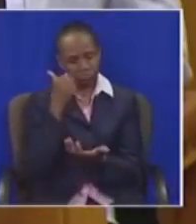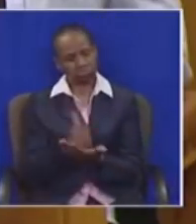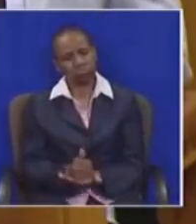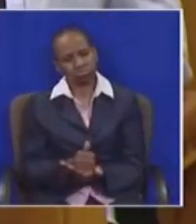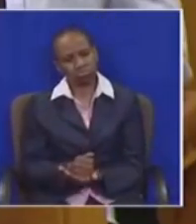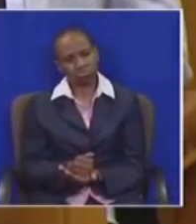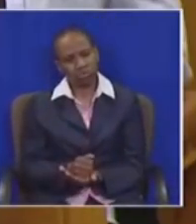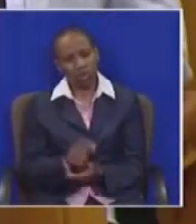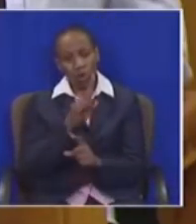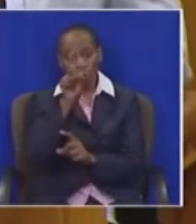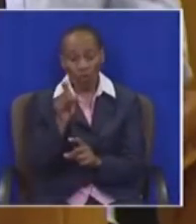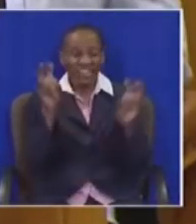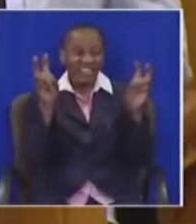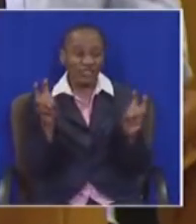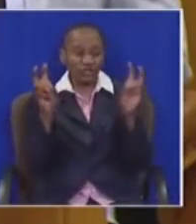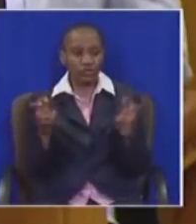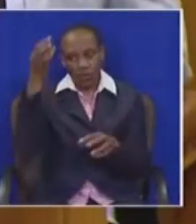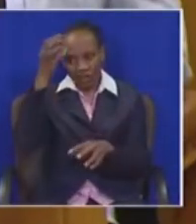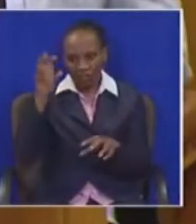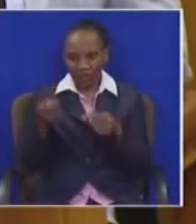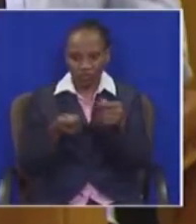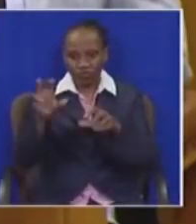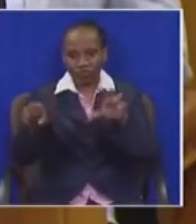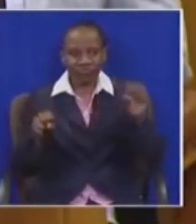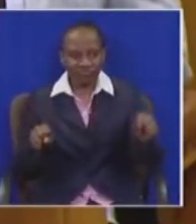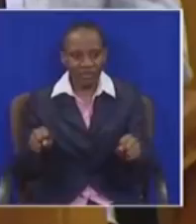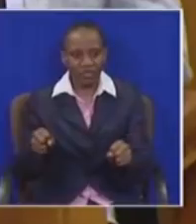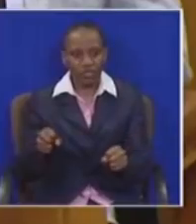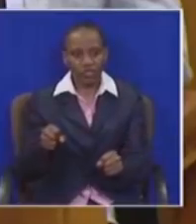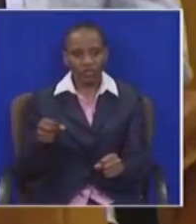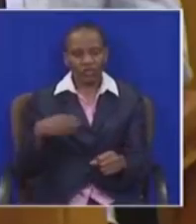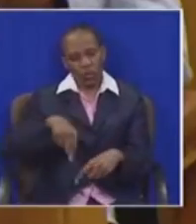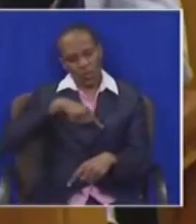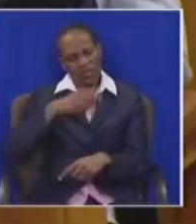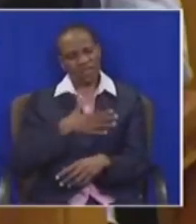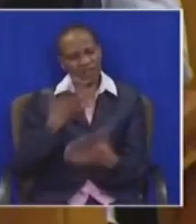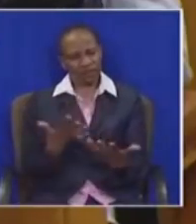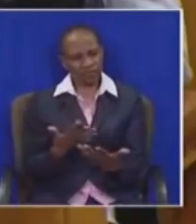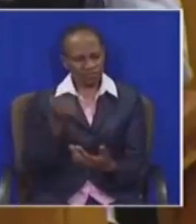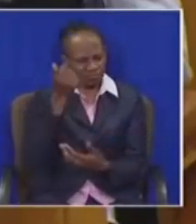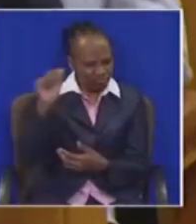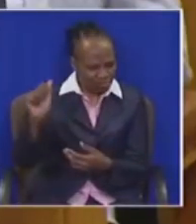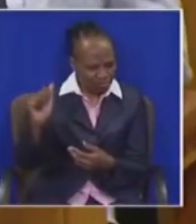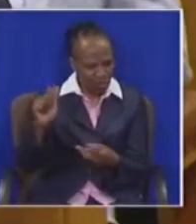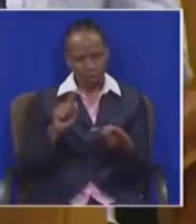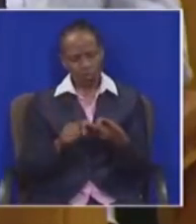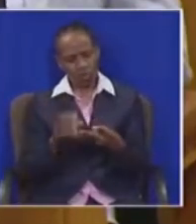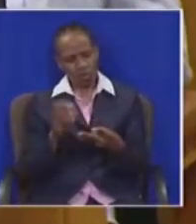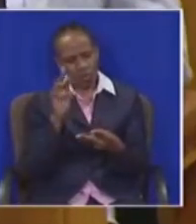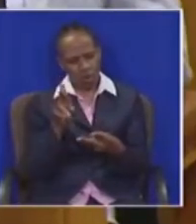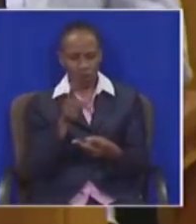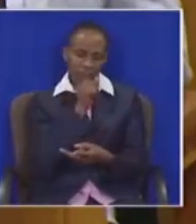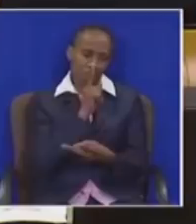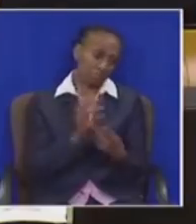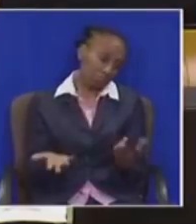with the question of state capture, either choose to fight it or we choose to be complicit with